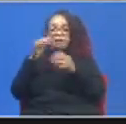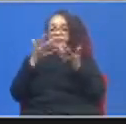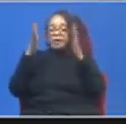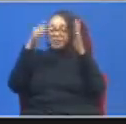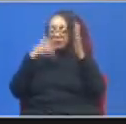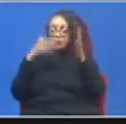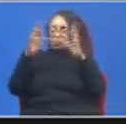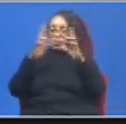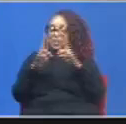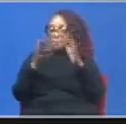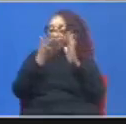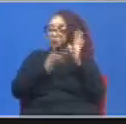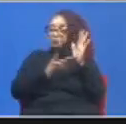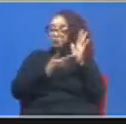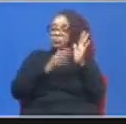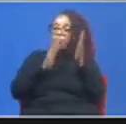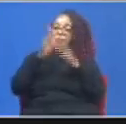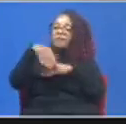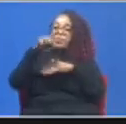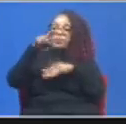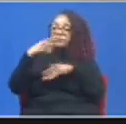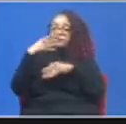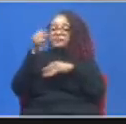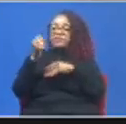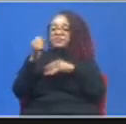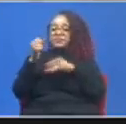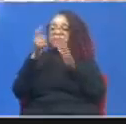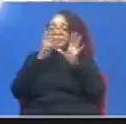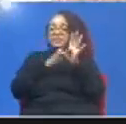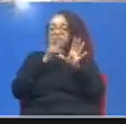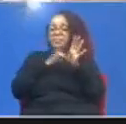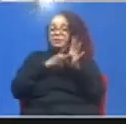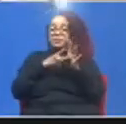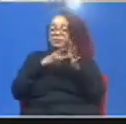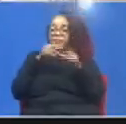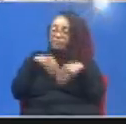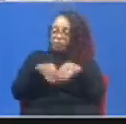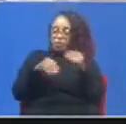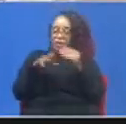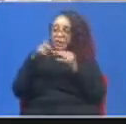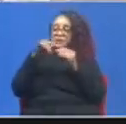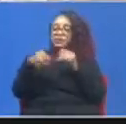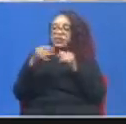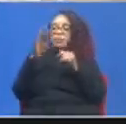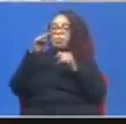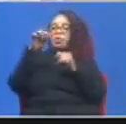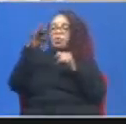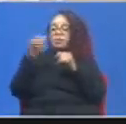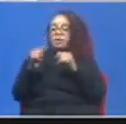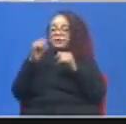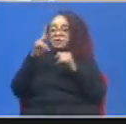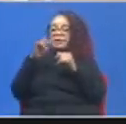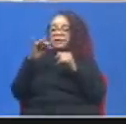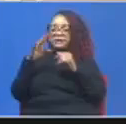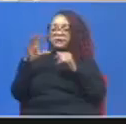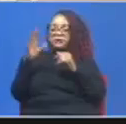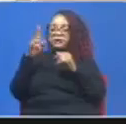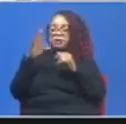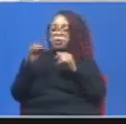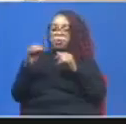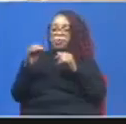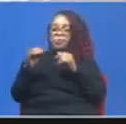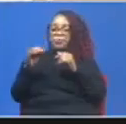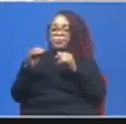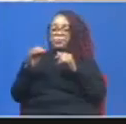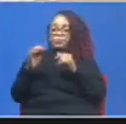already listed over 1,500 participants. According to James Maura, the KICC CEO, the initiative